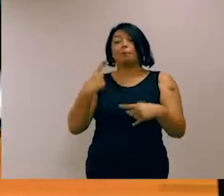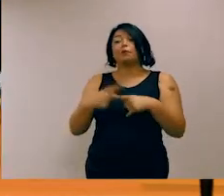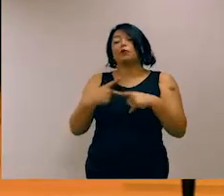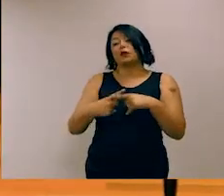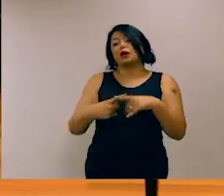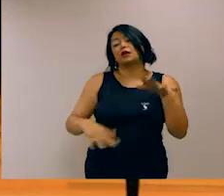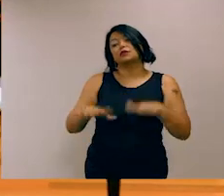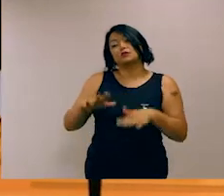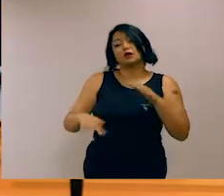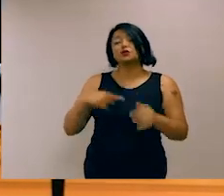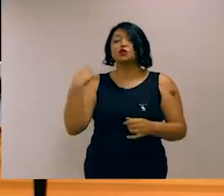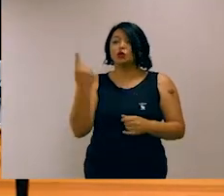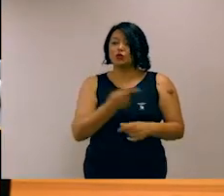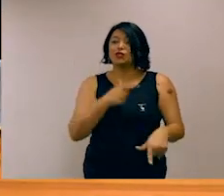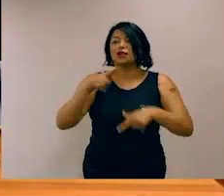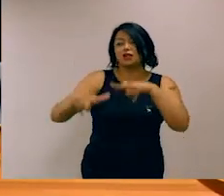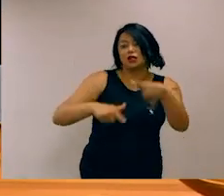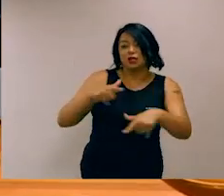Many times,